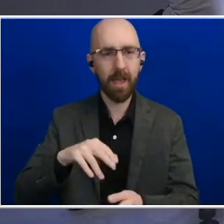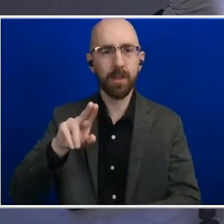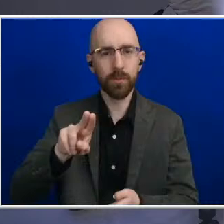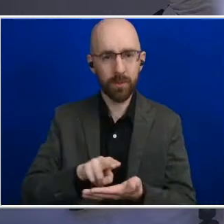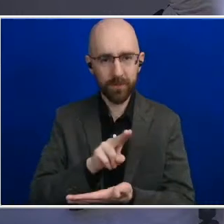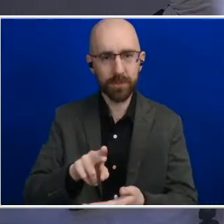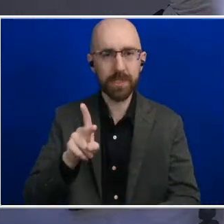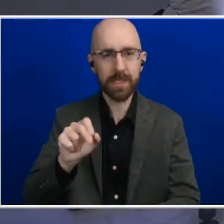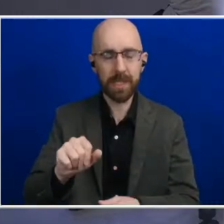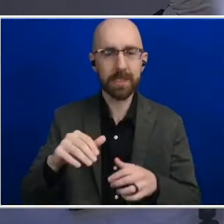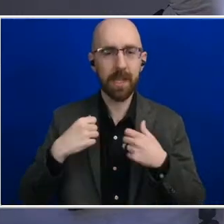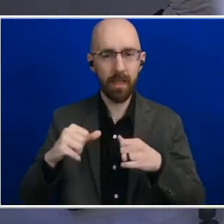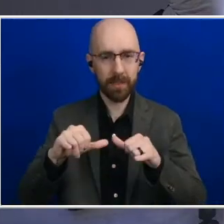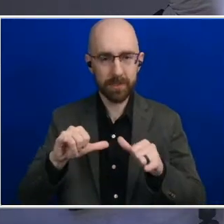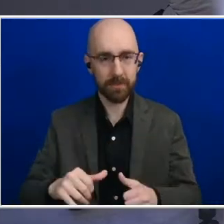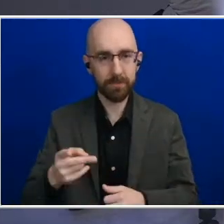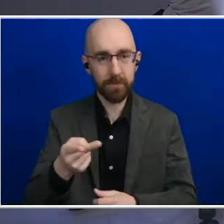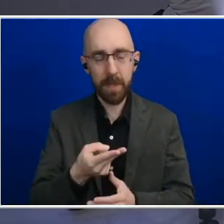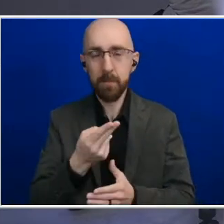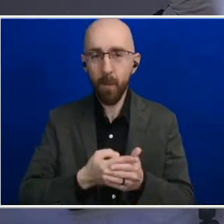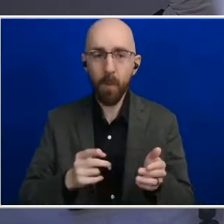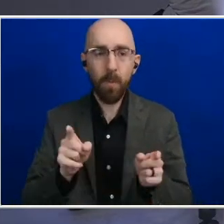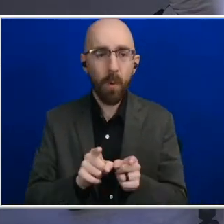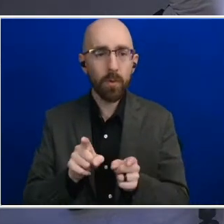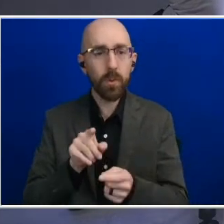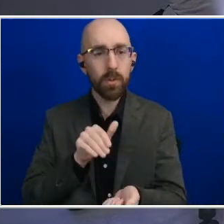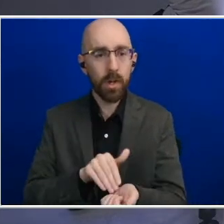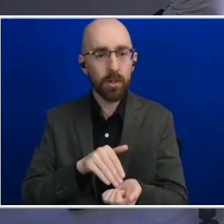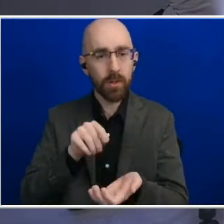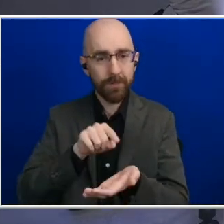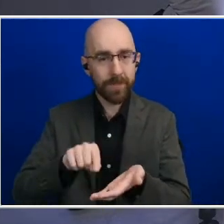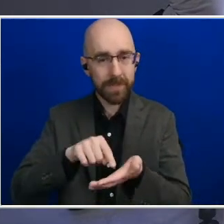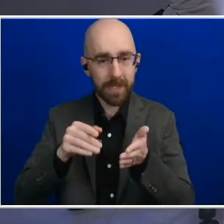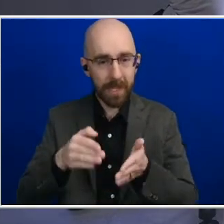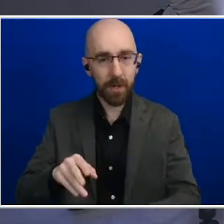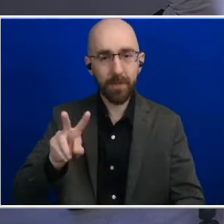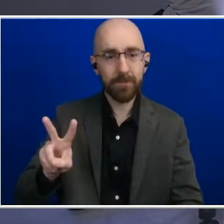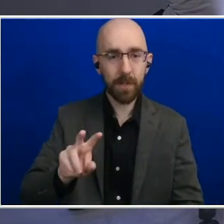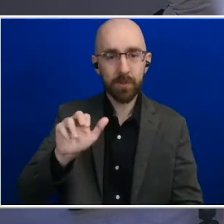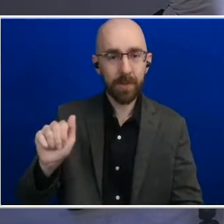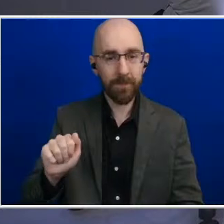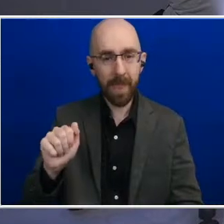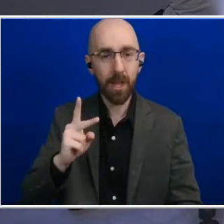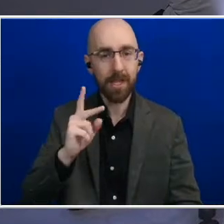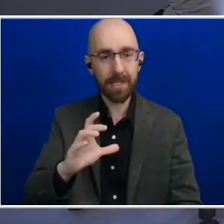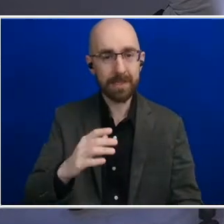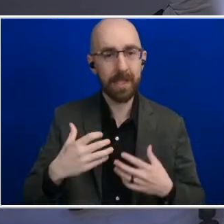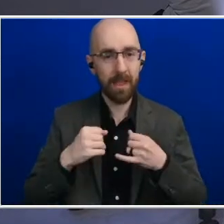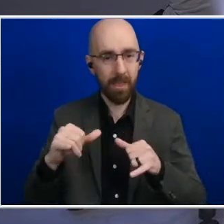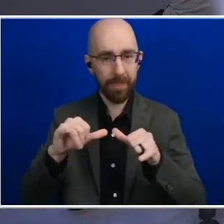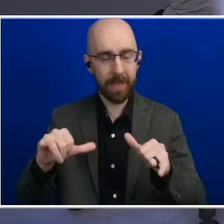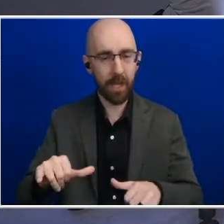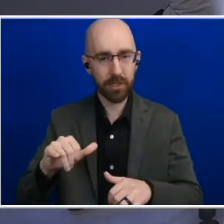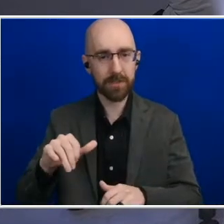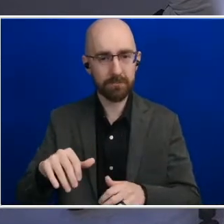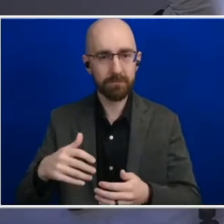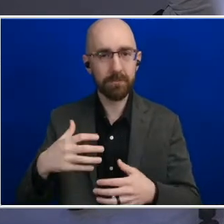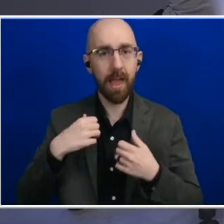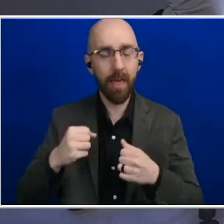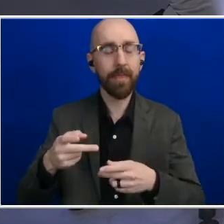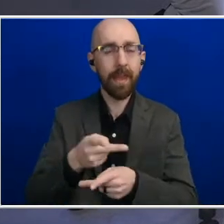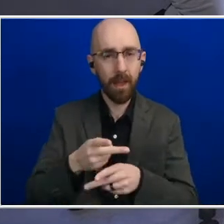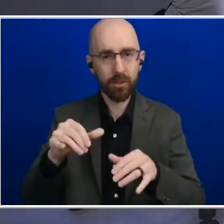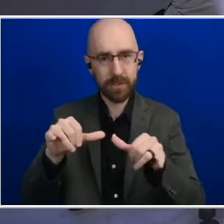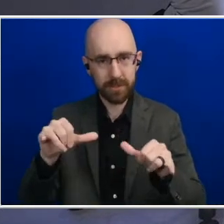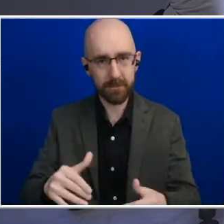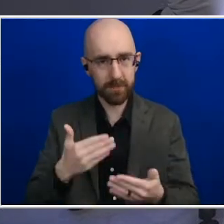are also both physician investigators of the Veterans Affairs Kansas City Healthcare System. Thank you both for being here. That's a lot